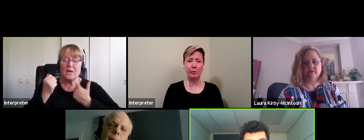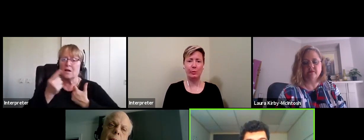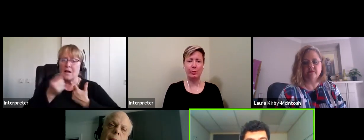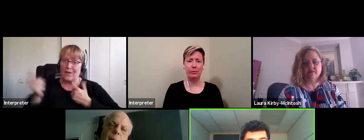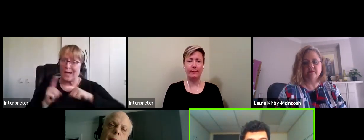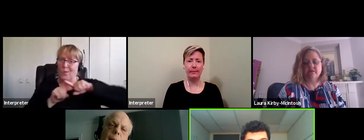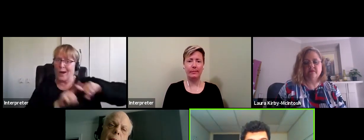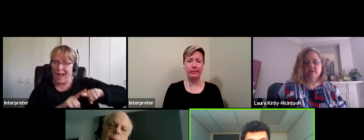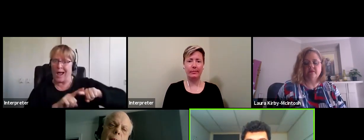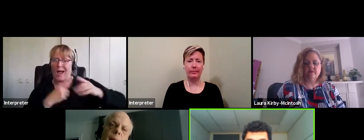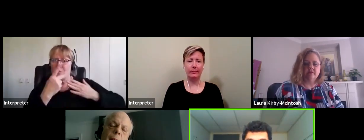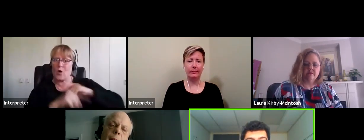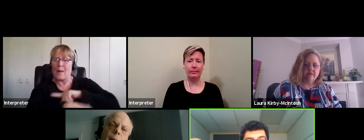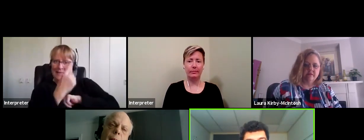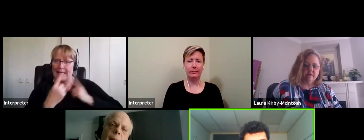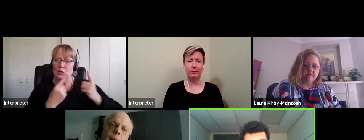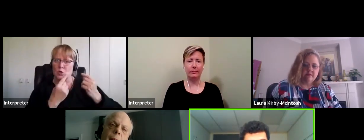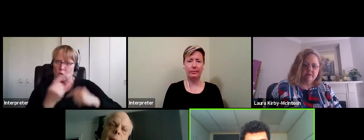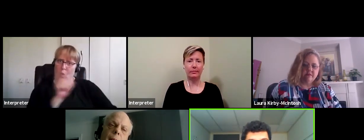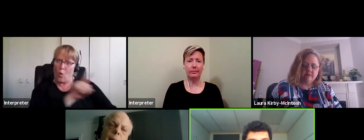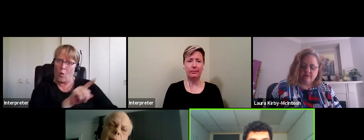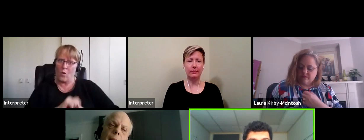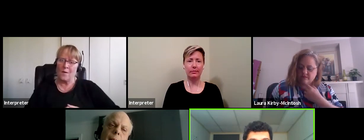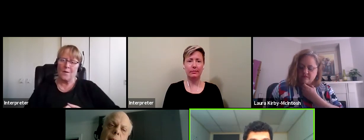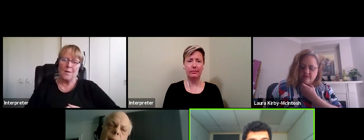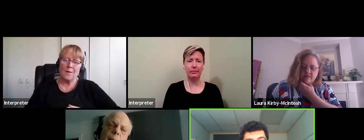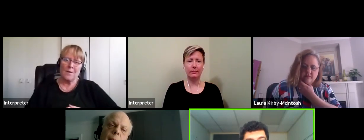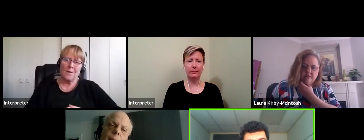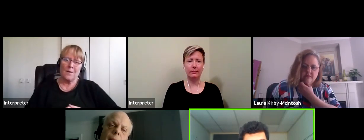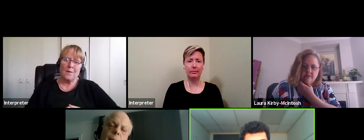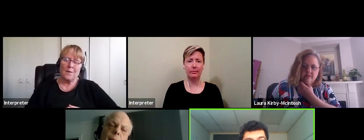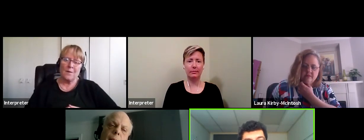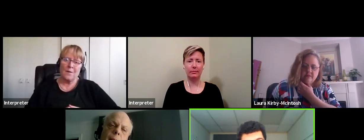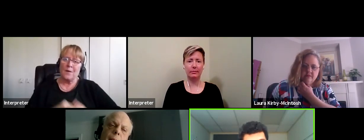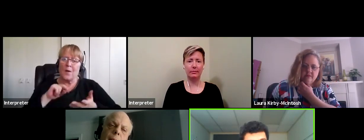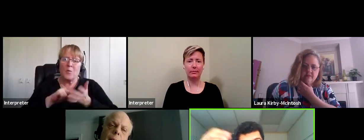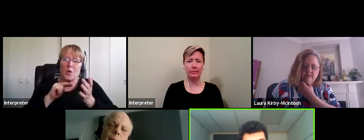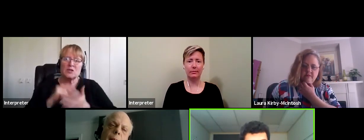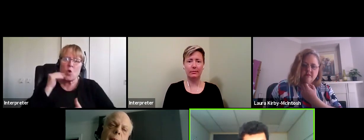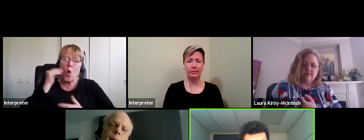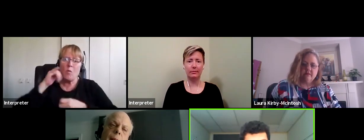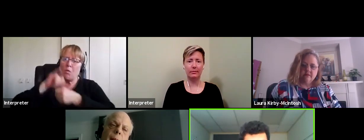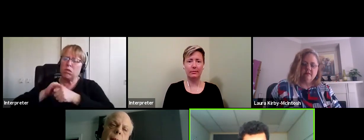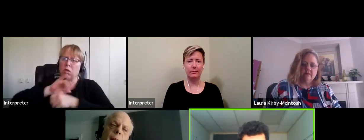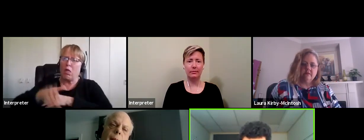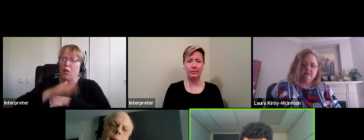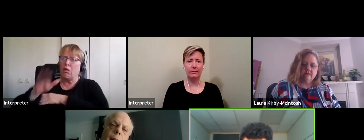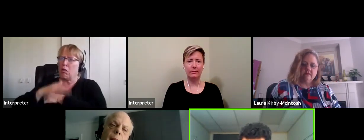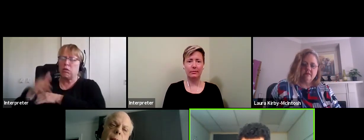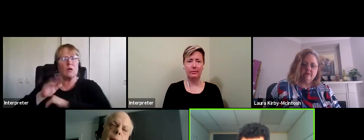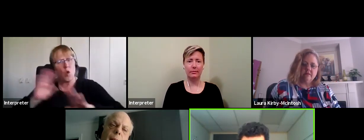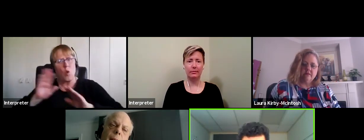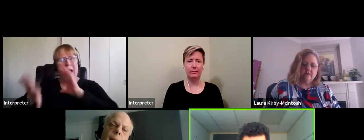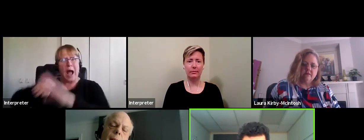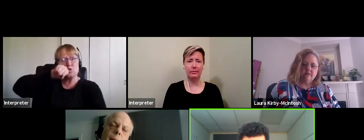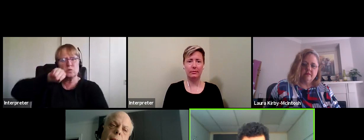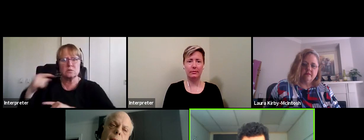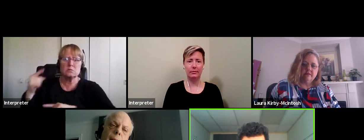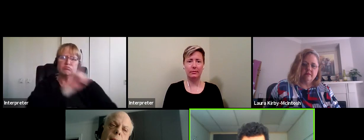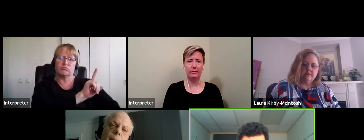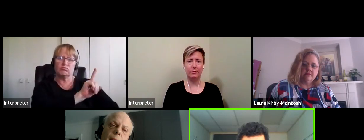these state programs or activities in the community as a way of getting out in the home and engaging with the broader world around them. So in